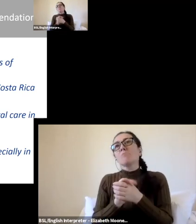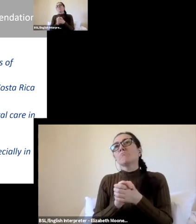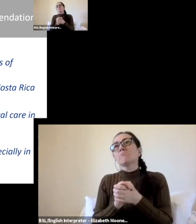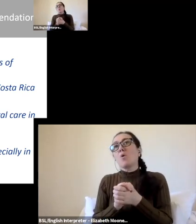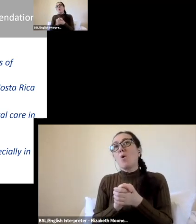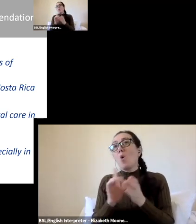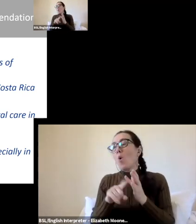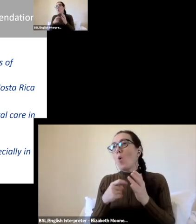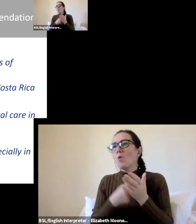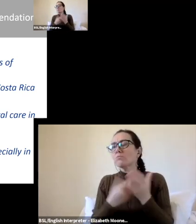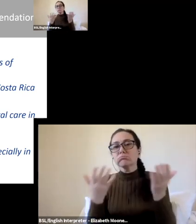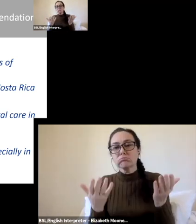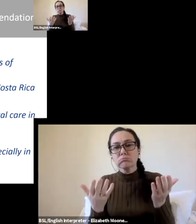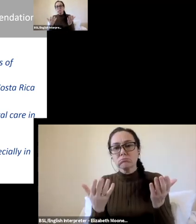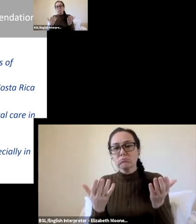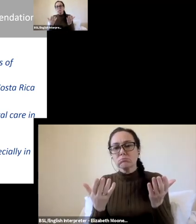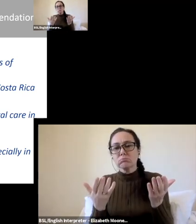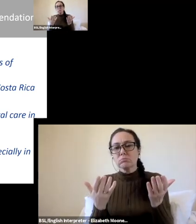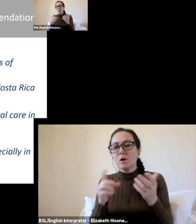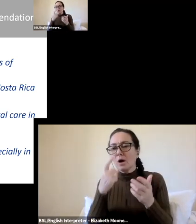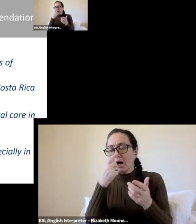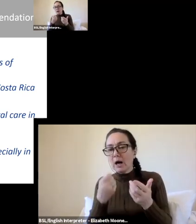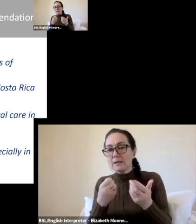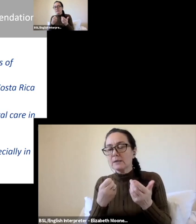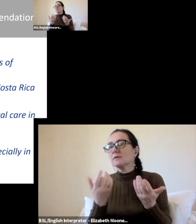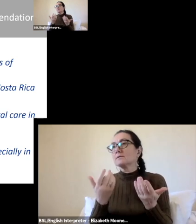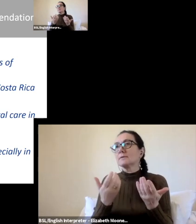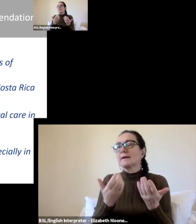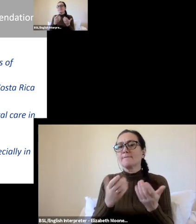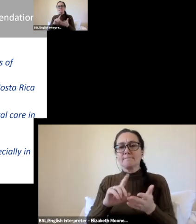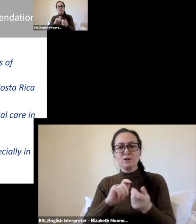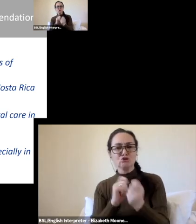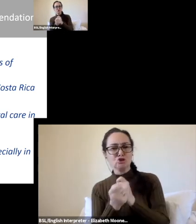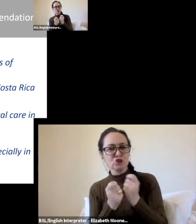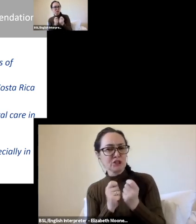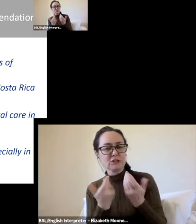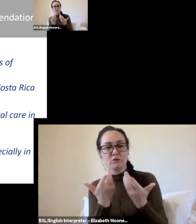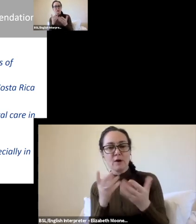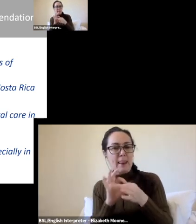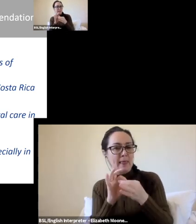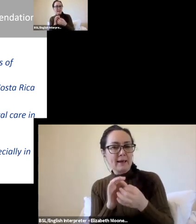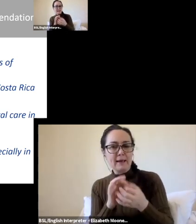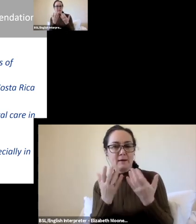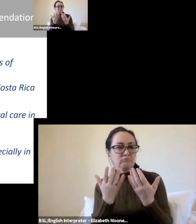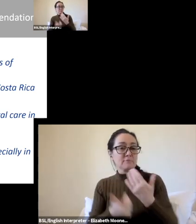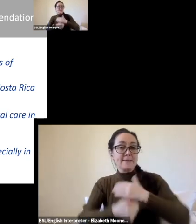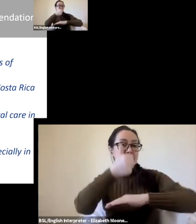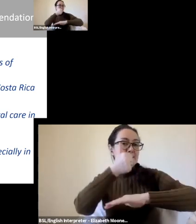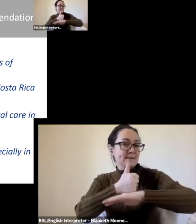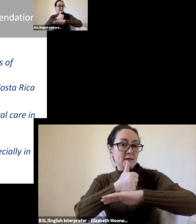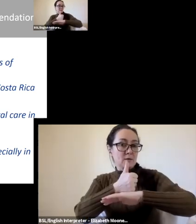actions as the establishment or the creation of centers for the protection of women victims